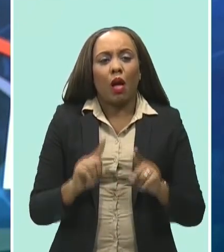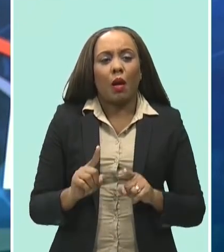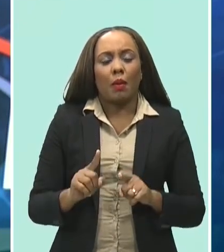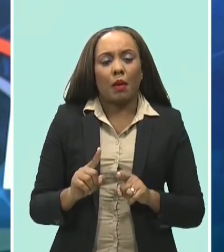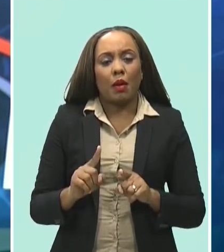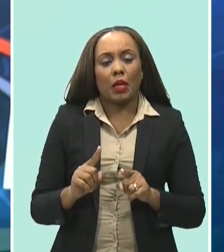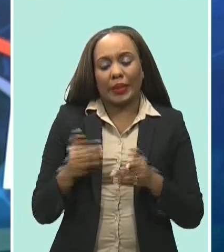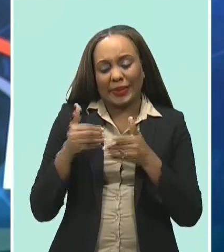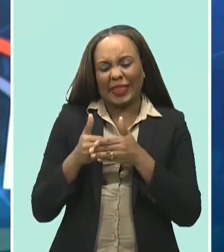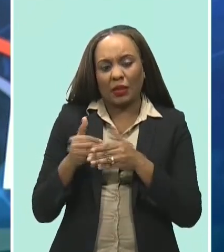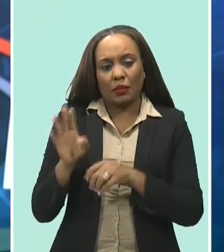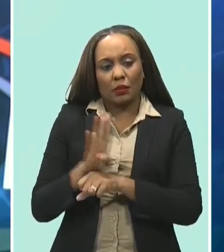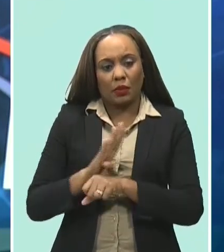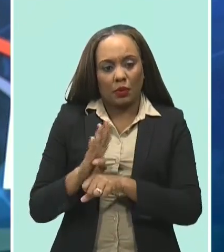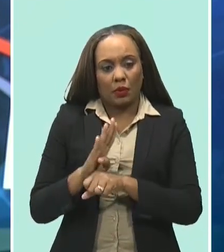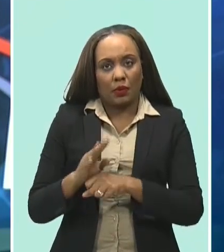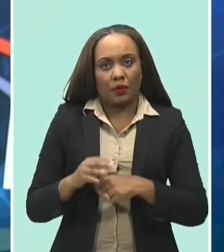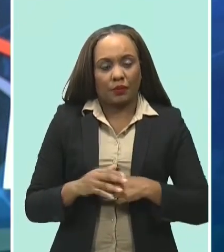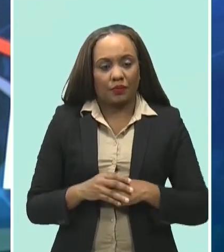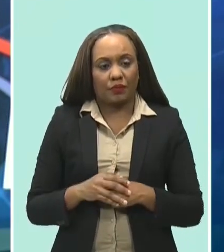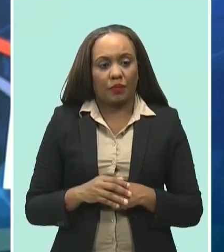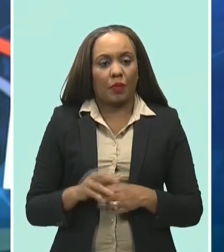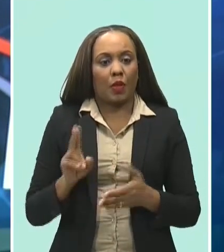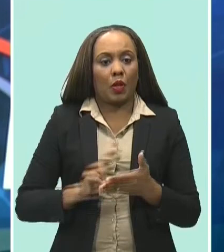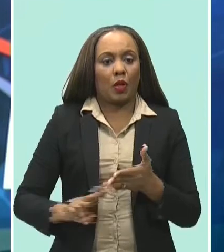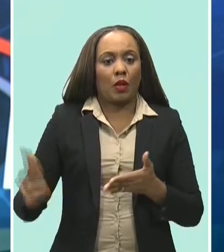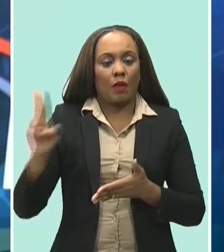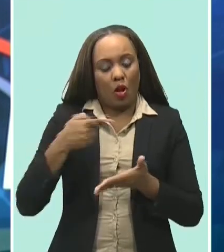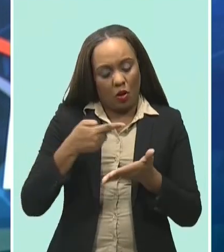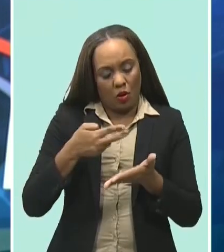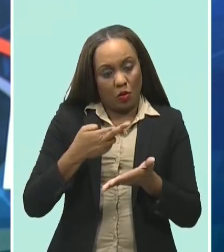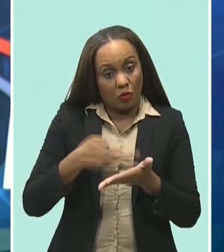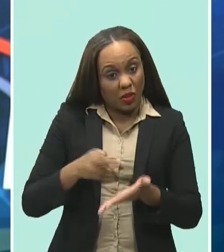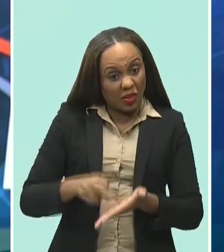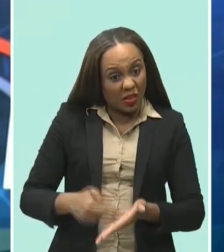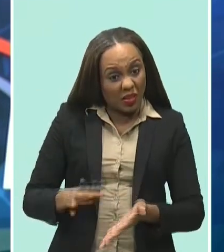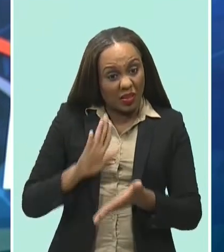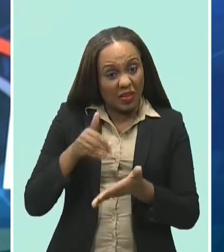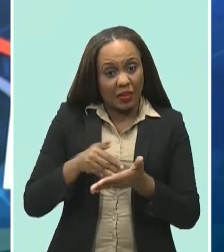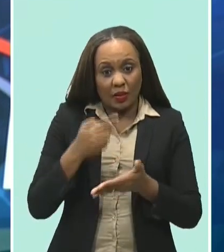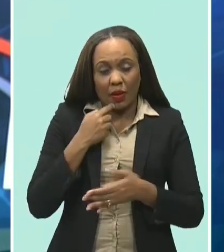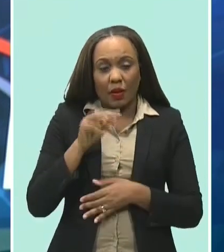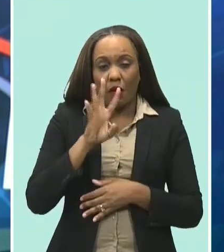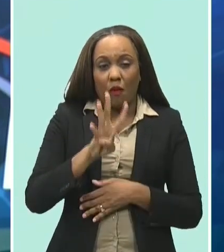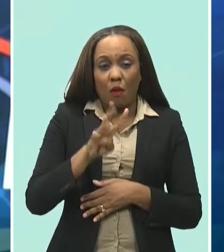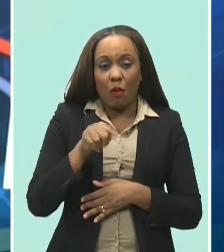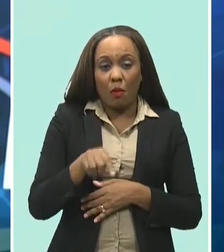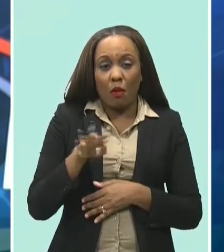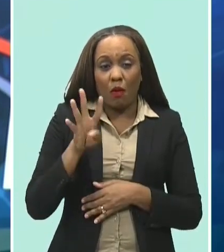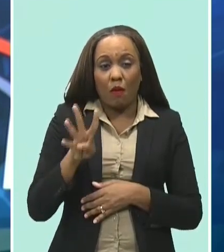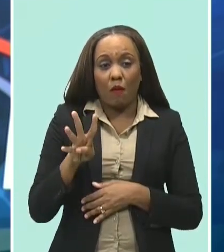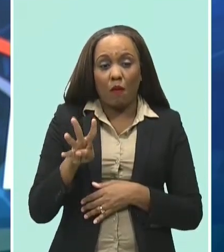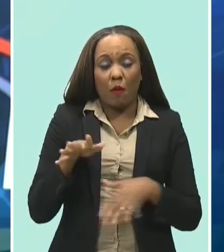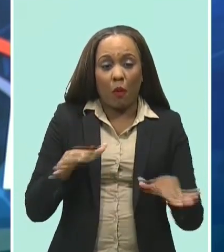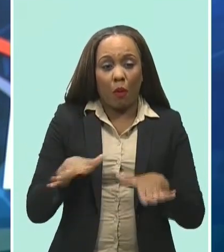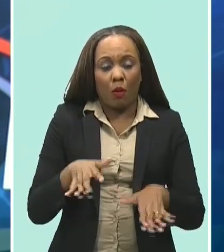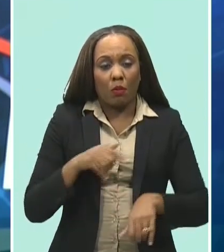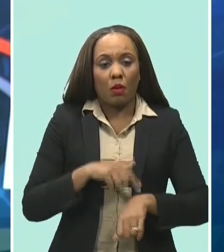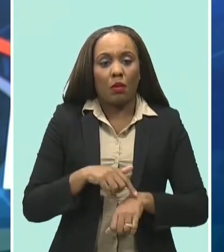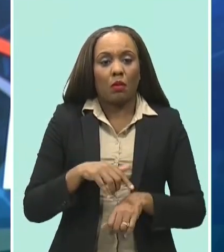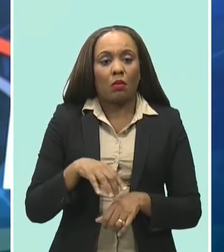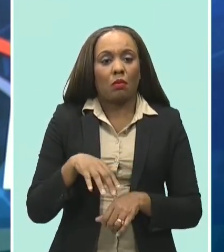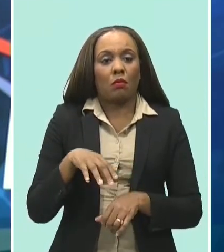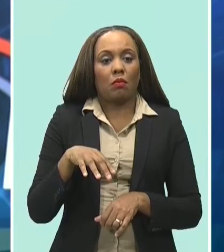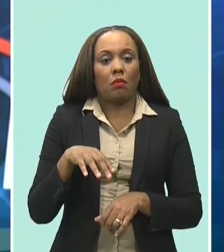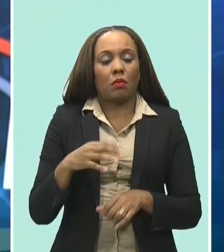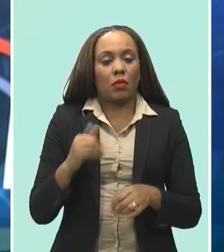today. Now, according to the UWI Seismic Research Center, the magnitude 4.4 quake, which struck at about 8 minutes